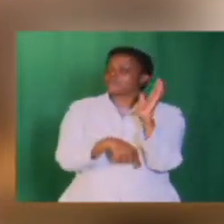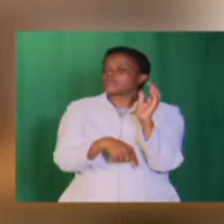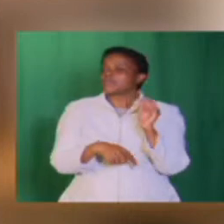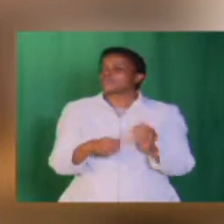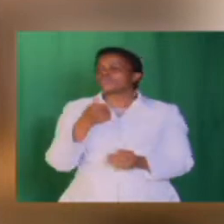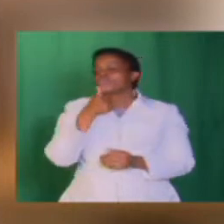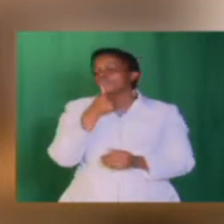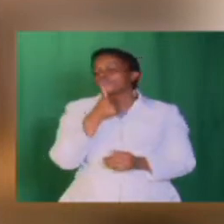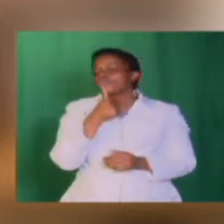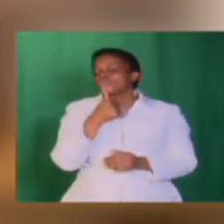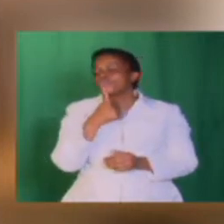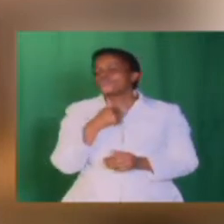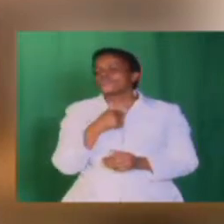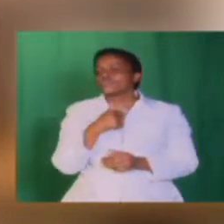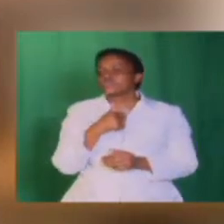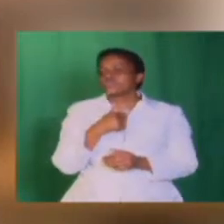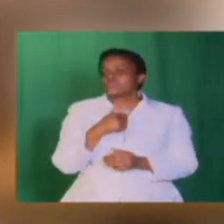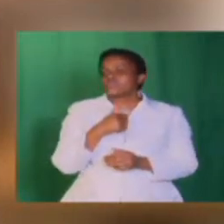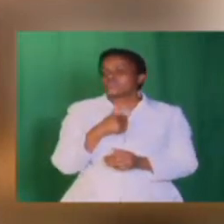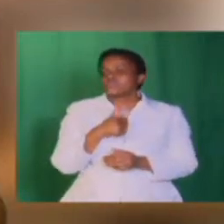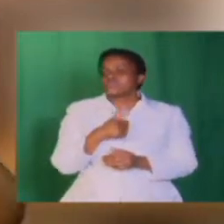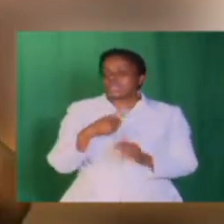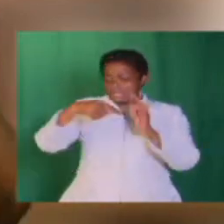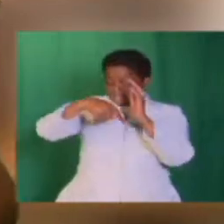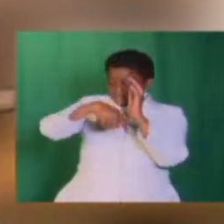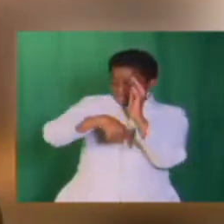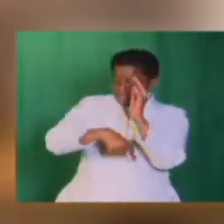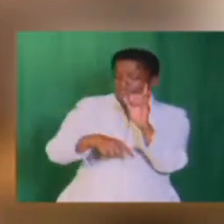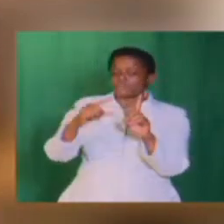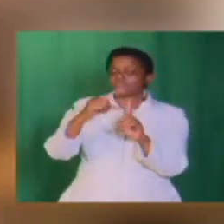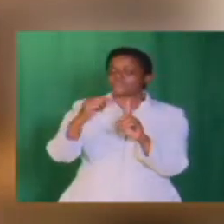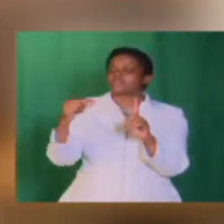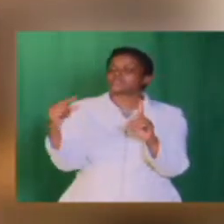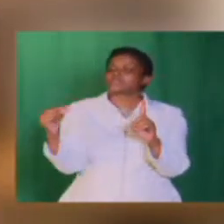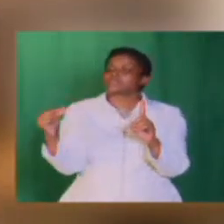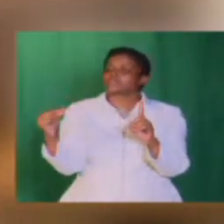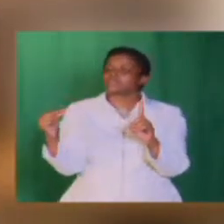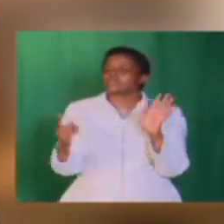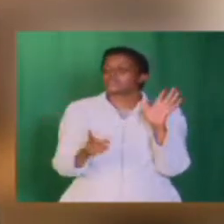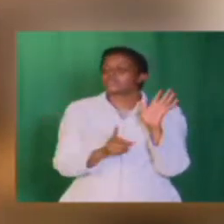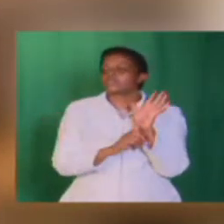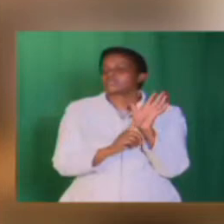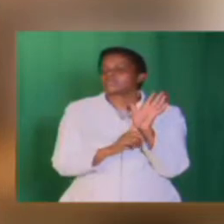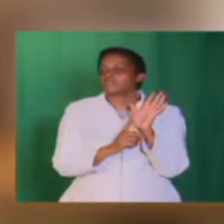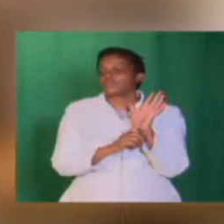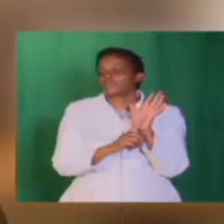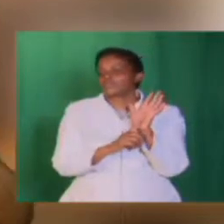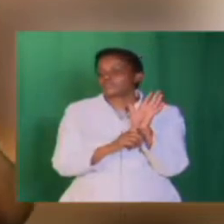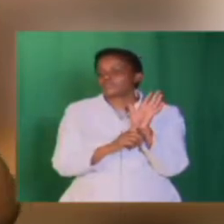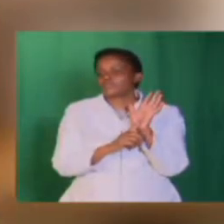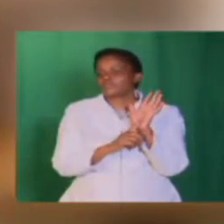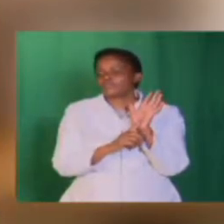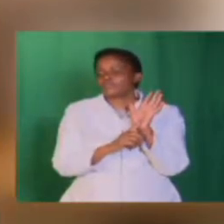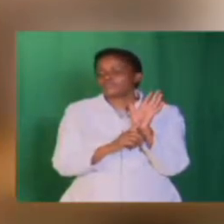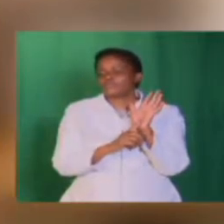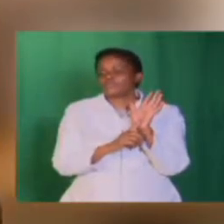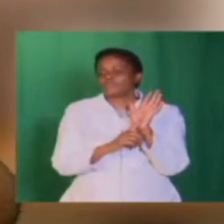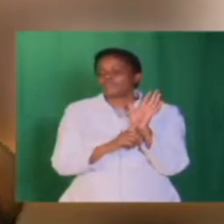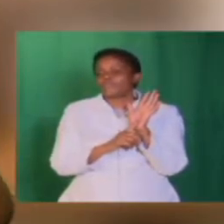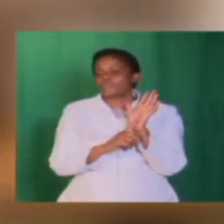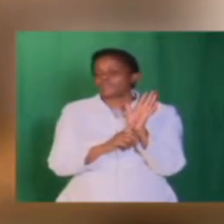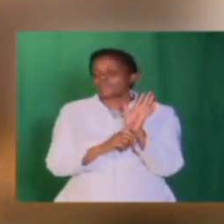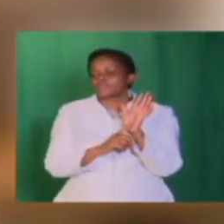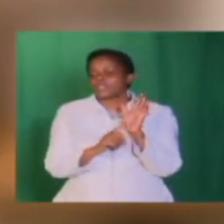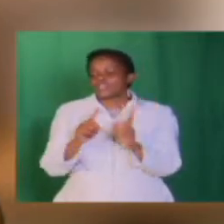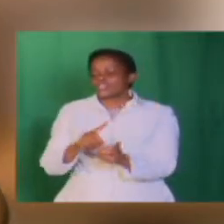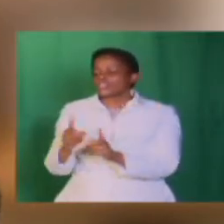use a complex sentence. Let me make an example. You may say that because Miss P